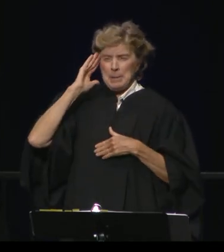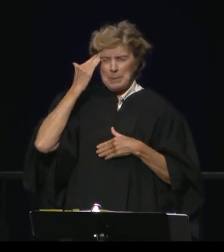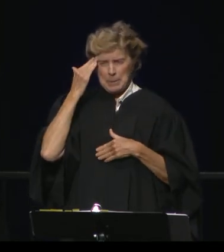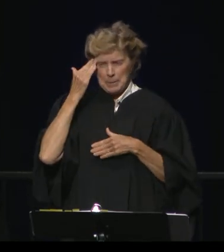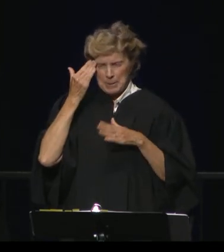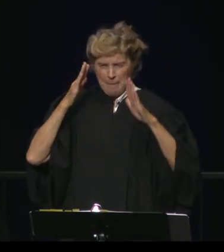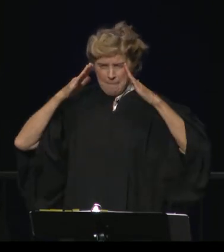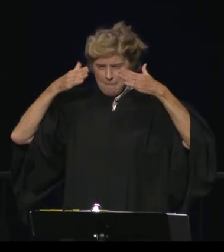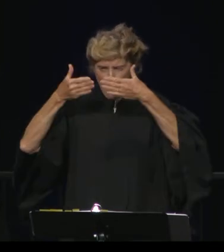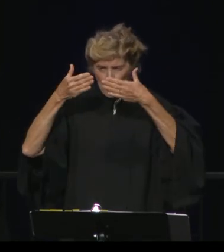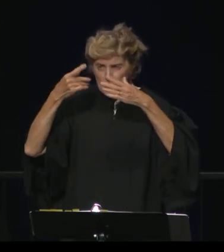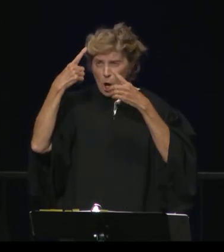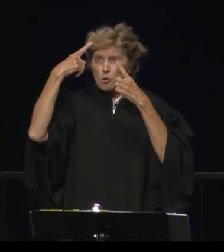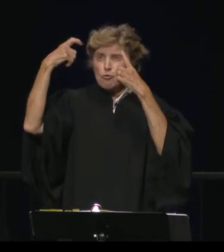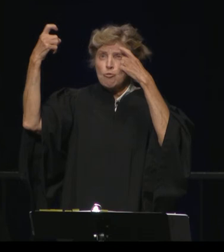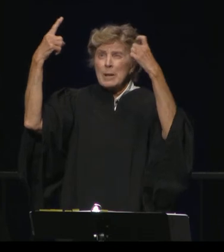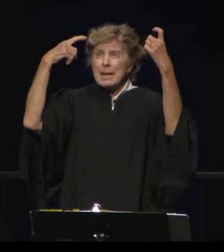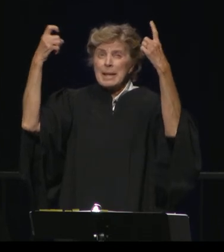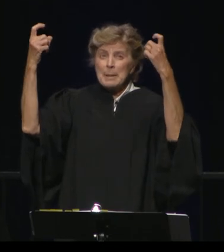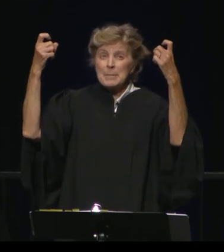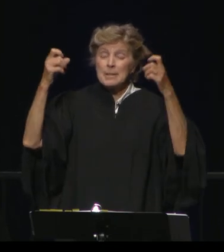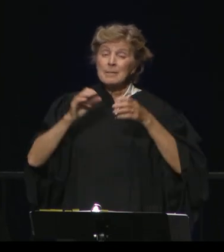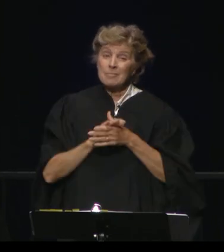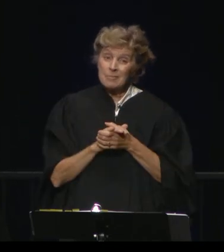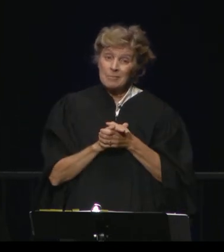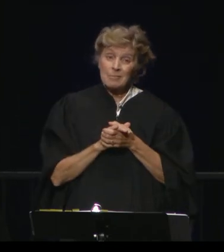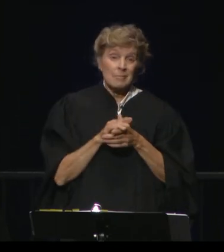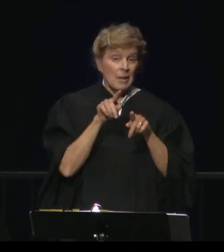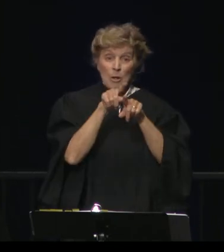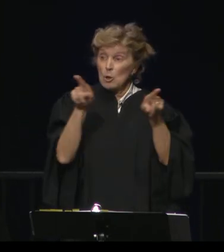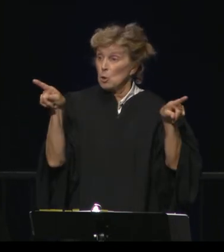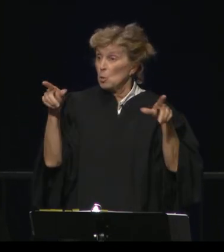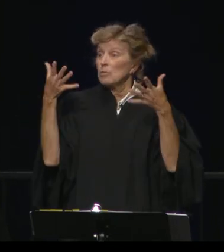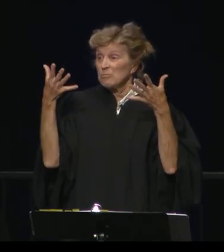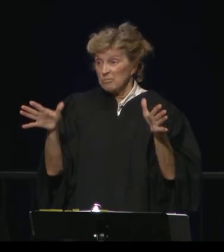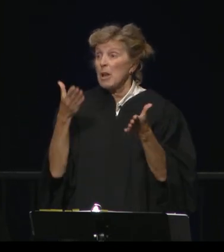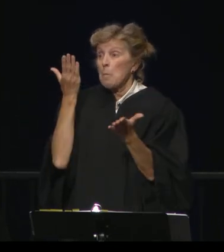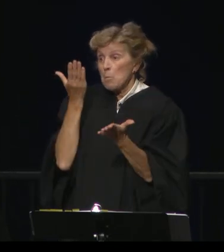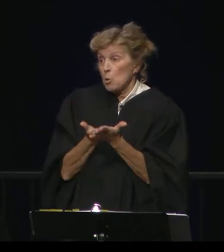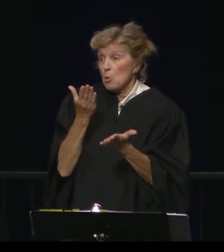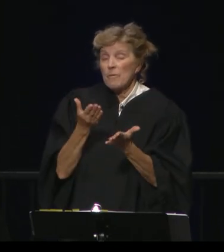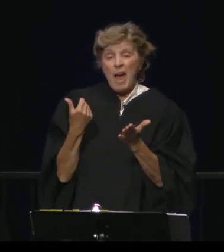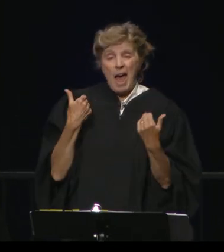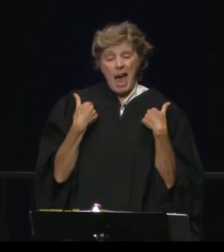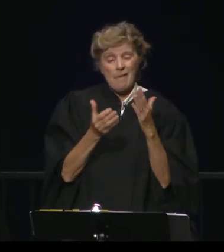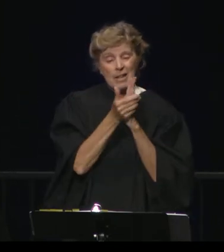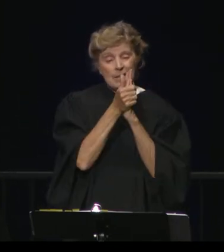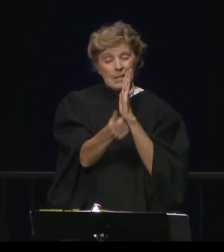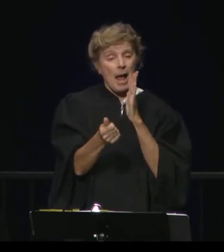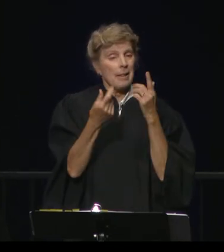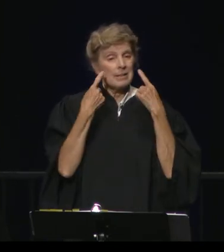your dreams. After all of you have proven that you have the talent to succeed.